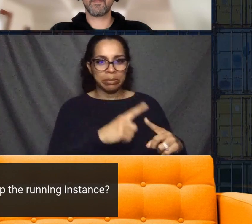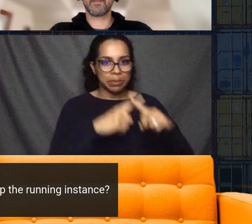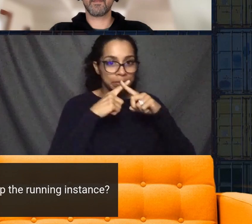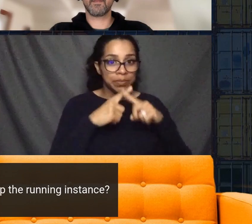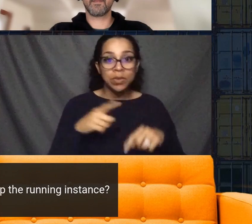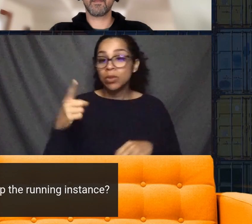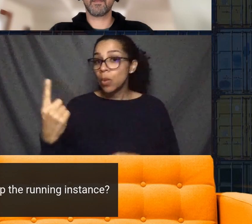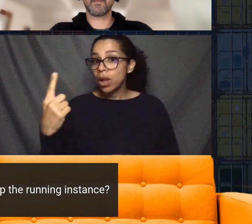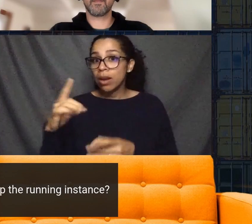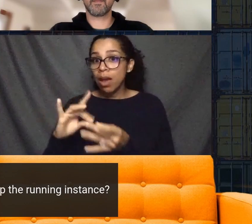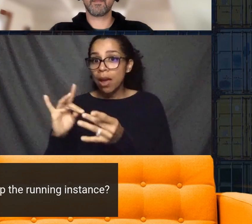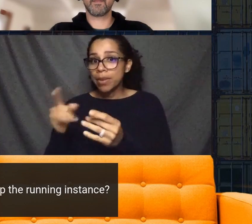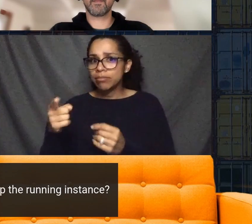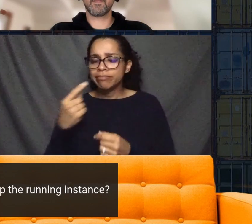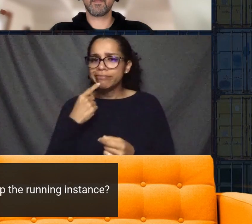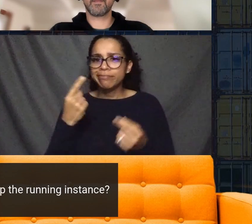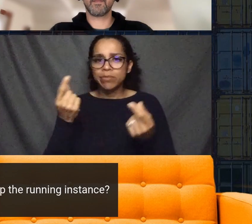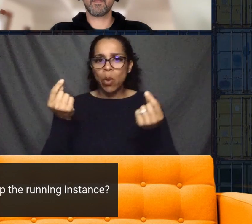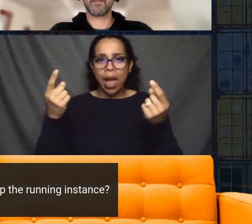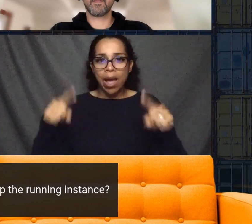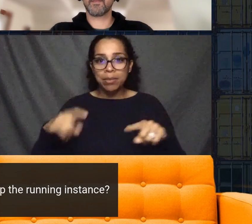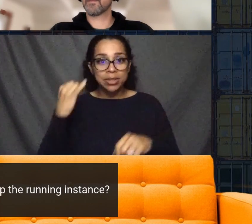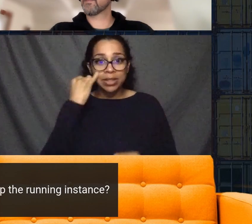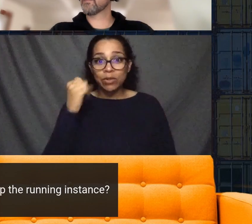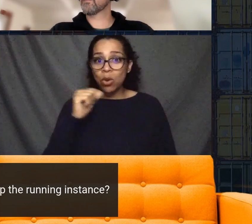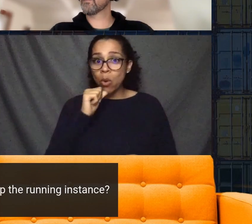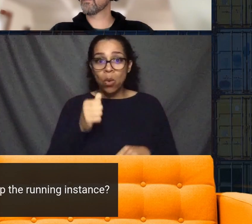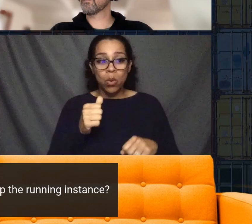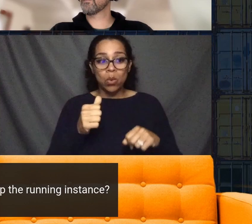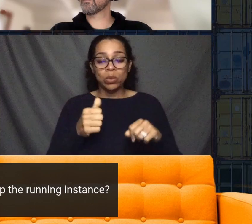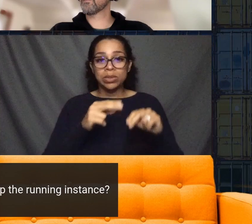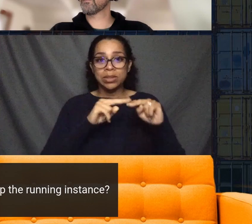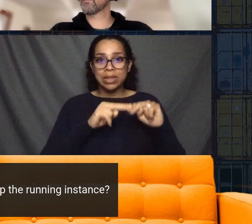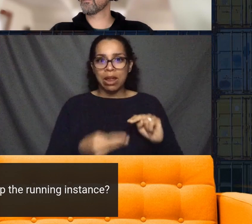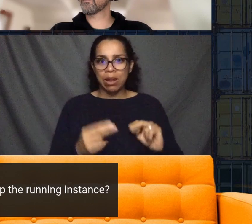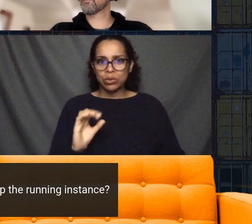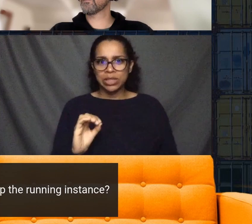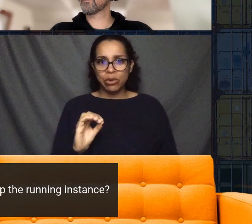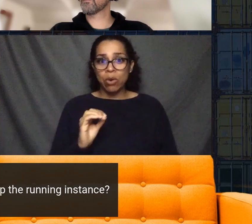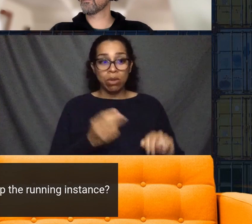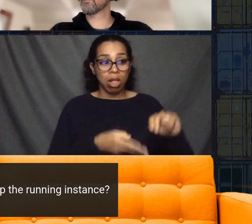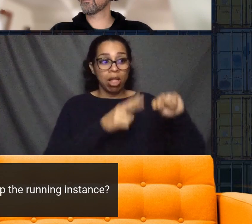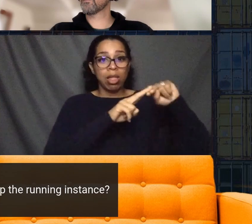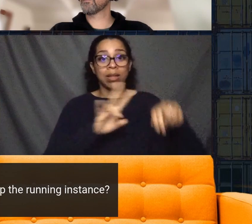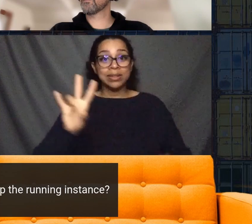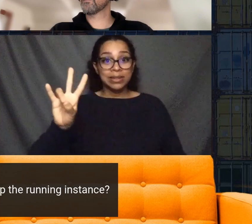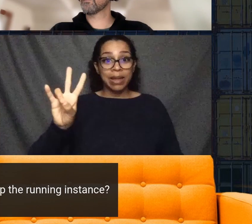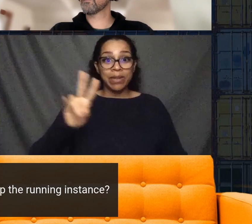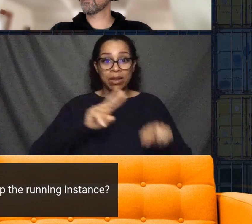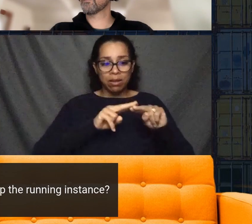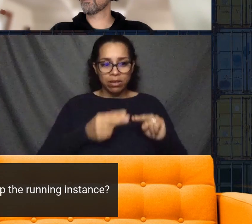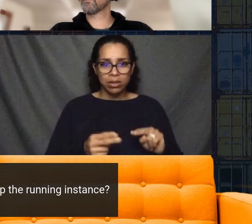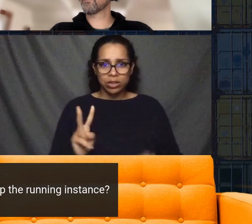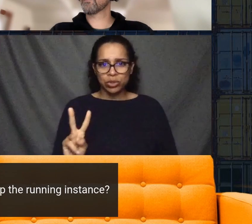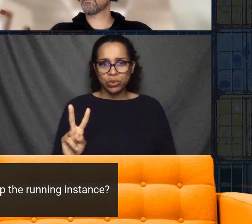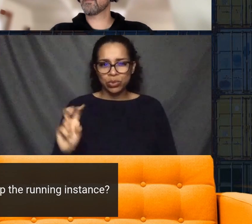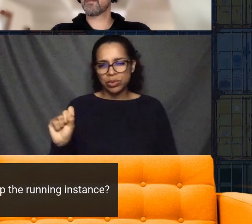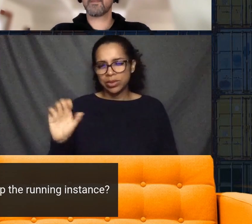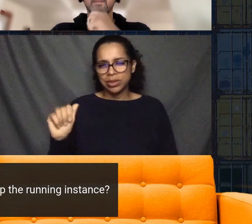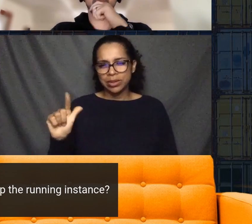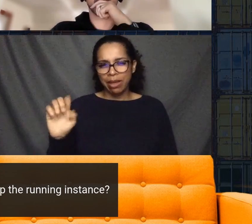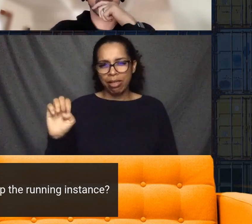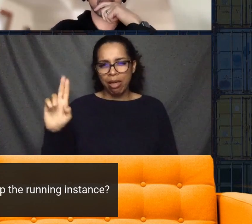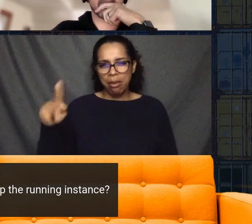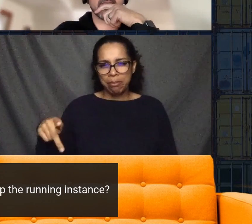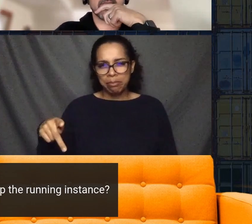don't scale to 0, right? We scale from up to 7 and we only down to 2. What's going to happen? And in that case, yeah, Karpenter is going to keep any of